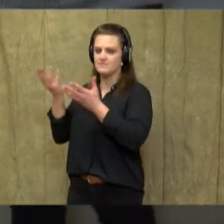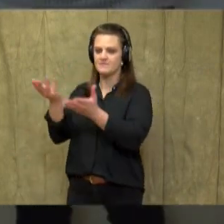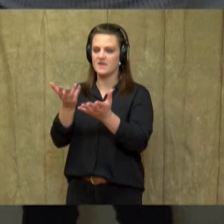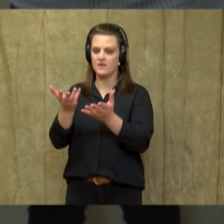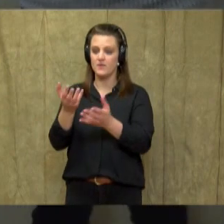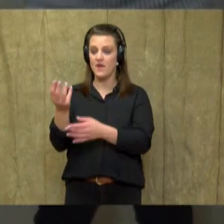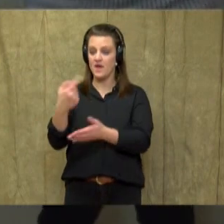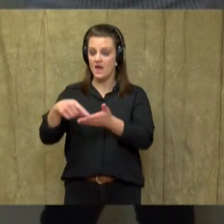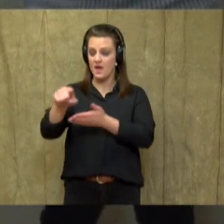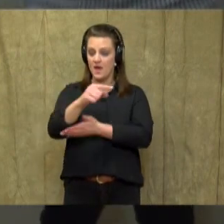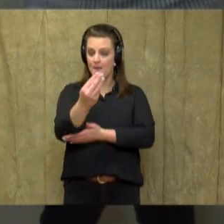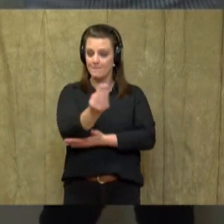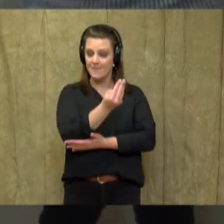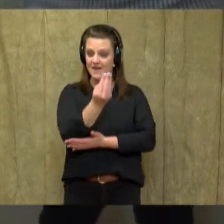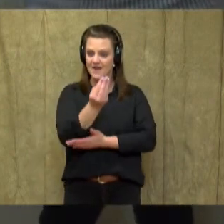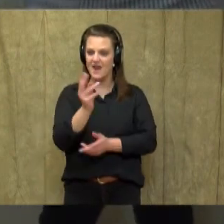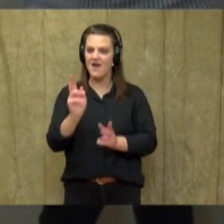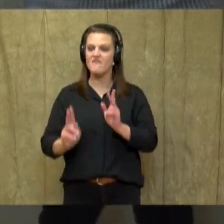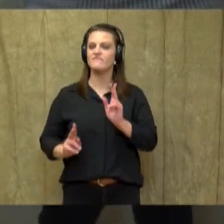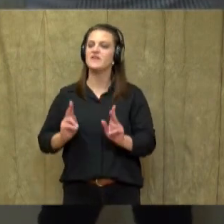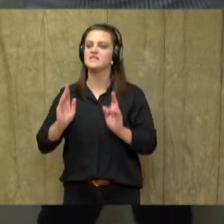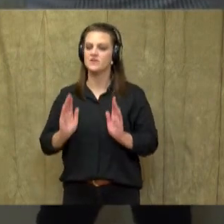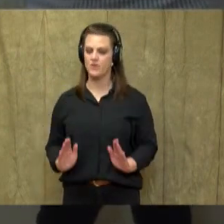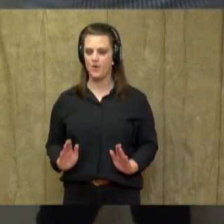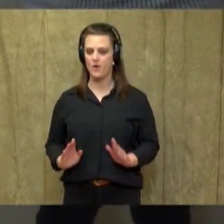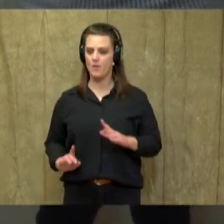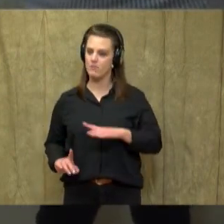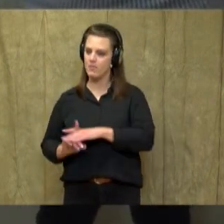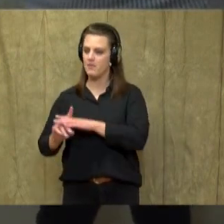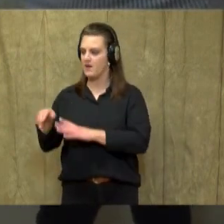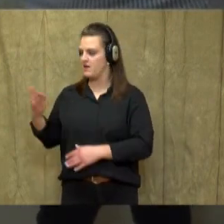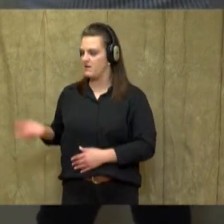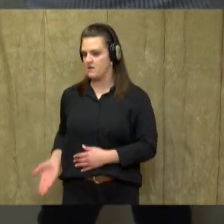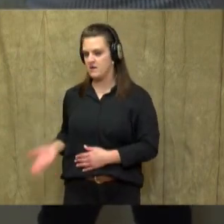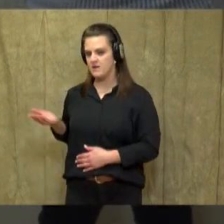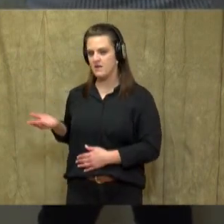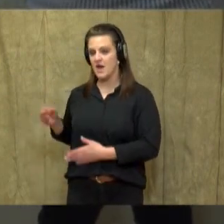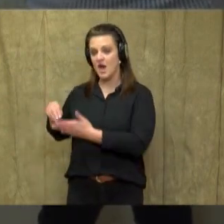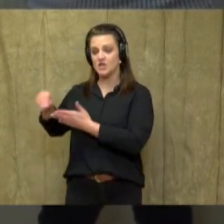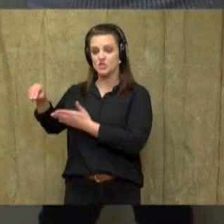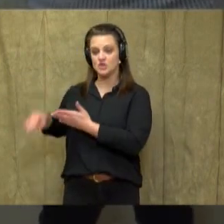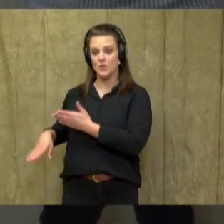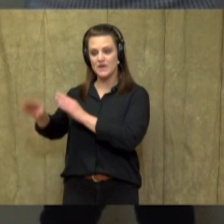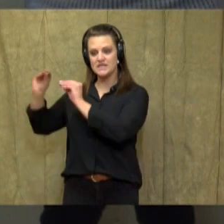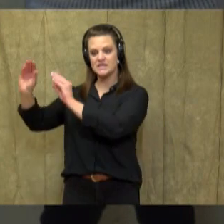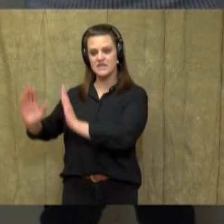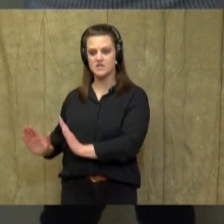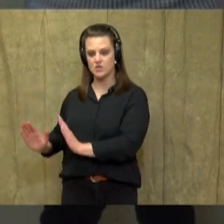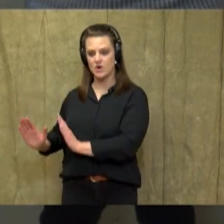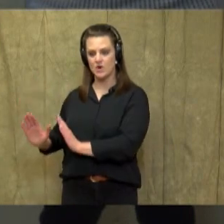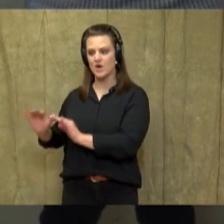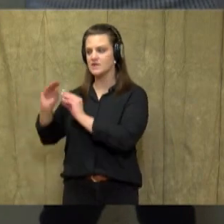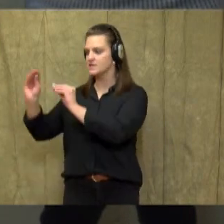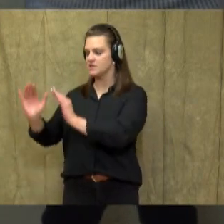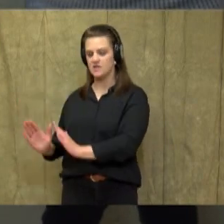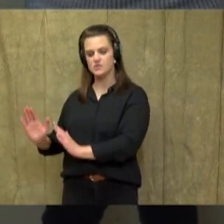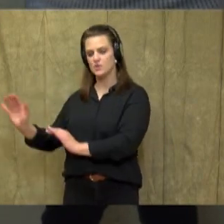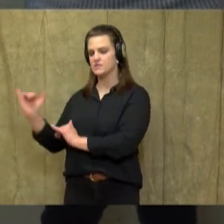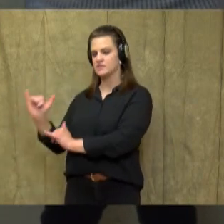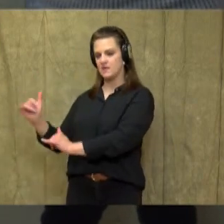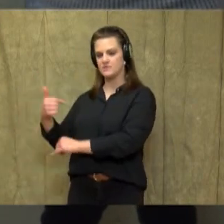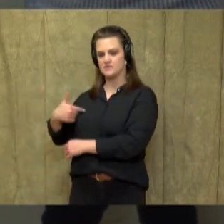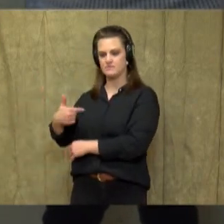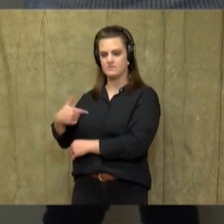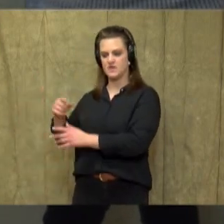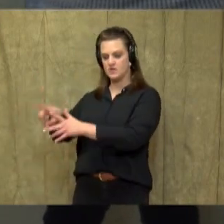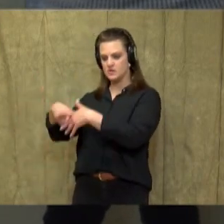On Monday, I will have a visitor. And our visitor is going to be a student teacher. And she's a teacher just like me, and she's going to